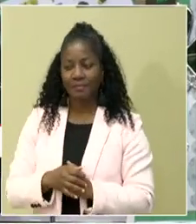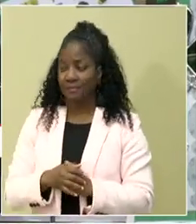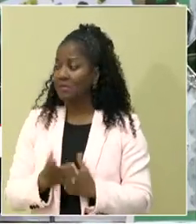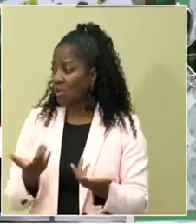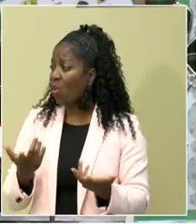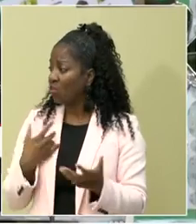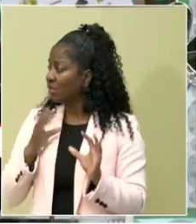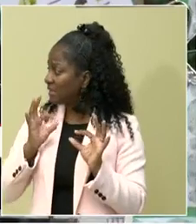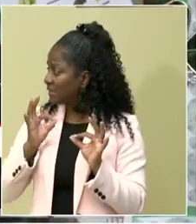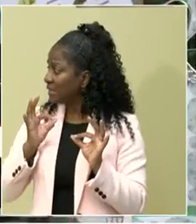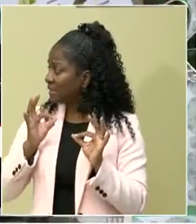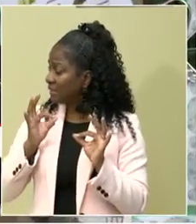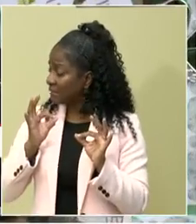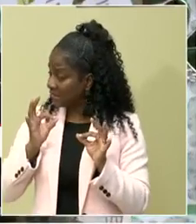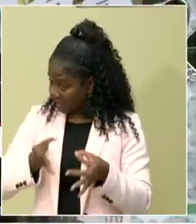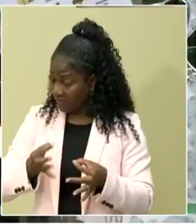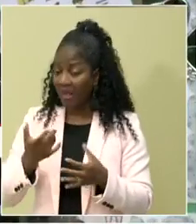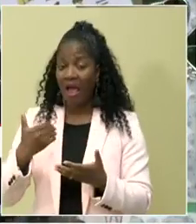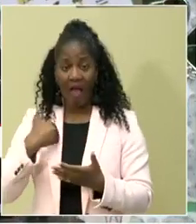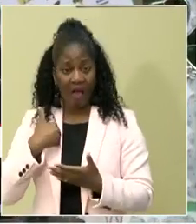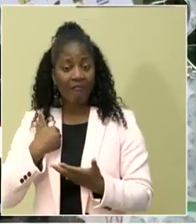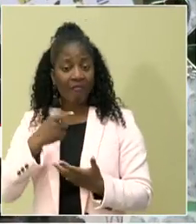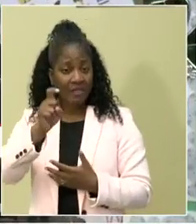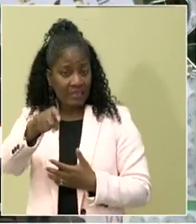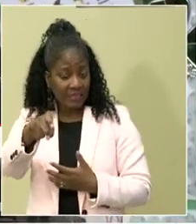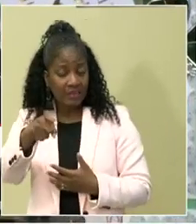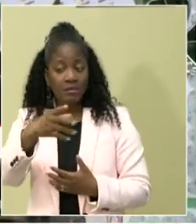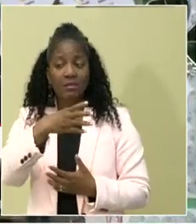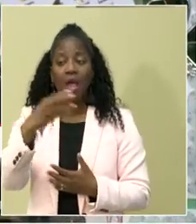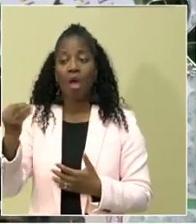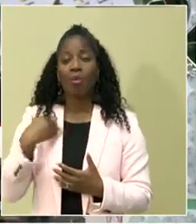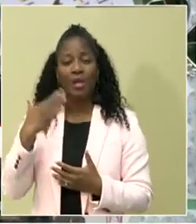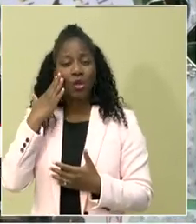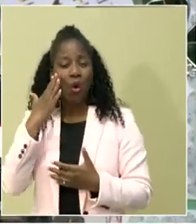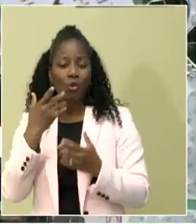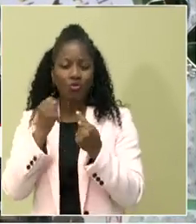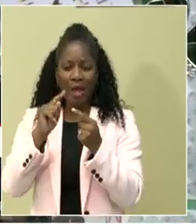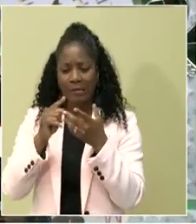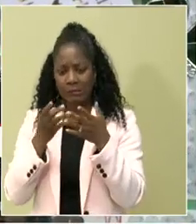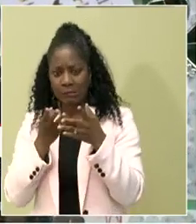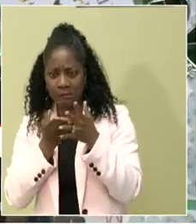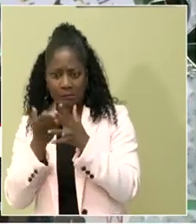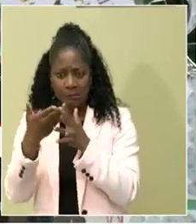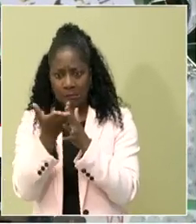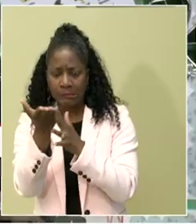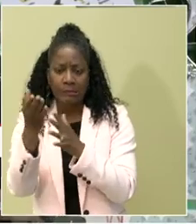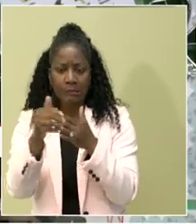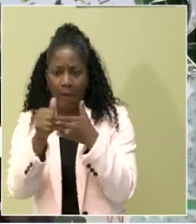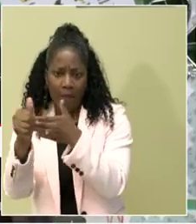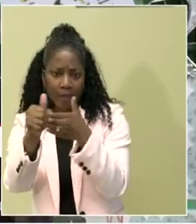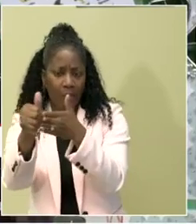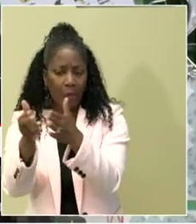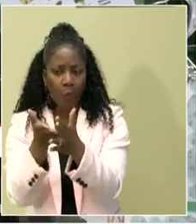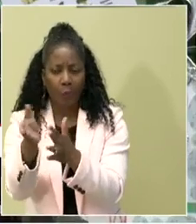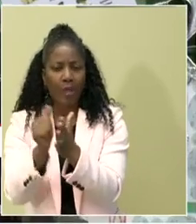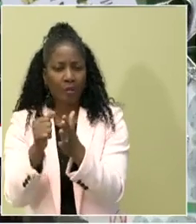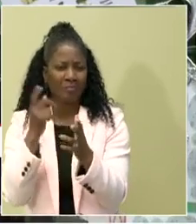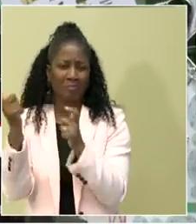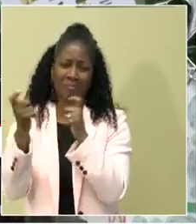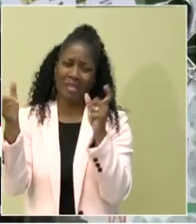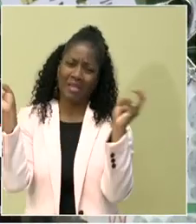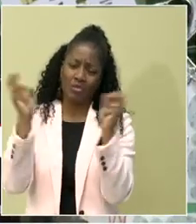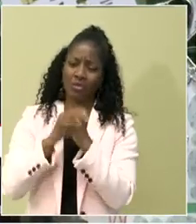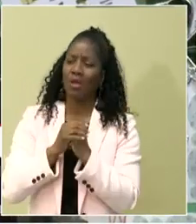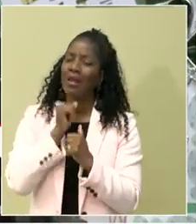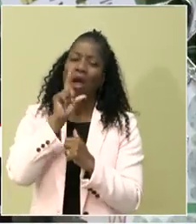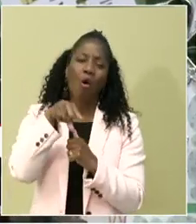we definitely have a need, and we do know that navigation is a huge issue. Not necessarily case